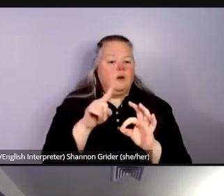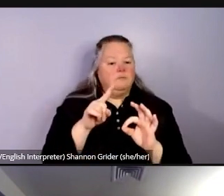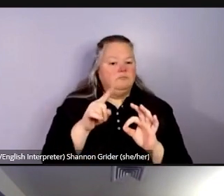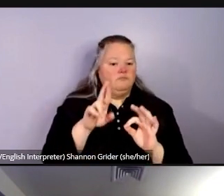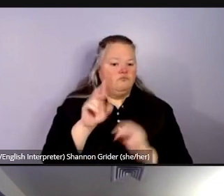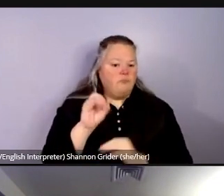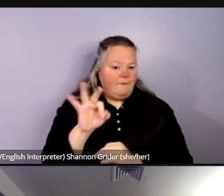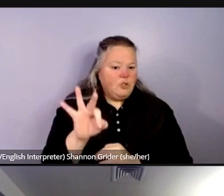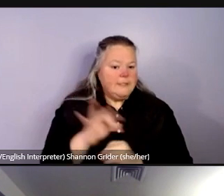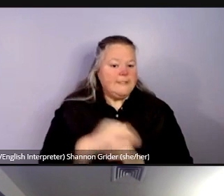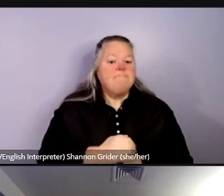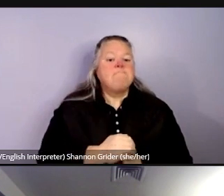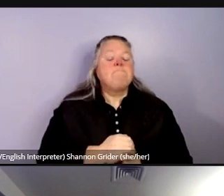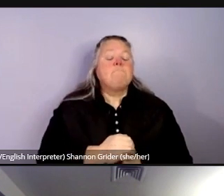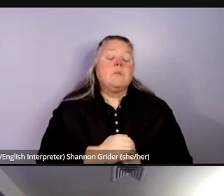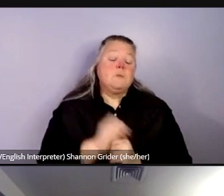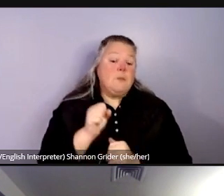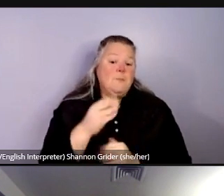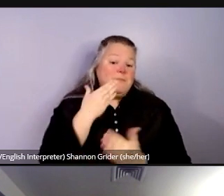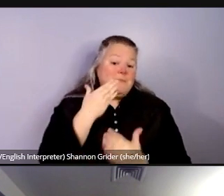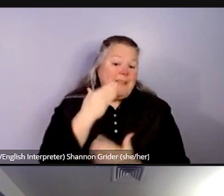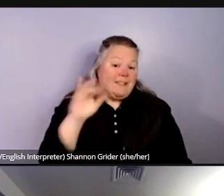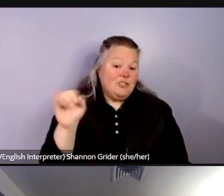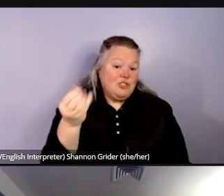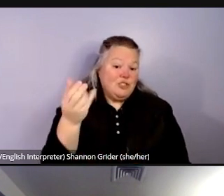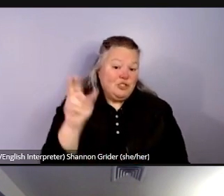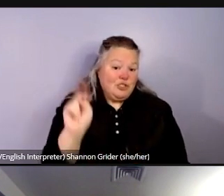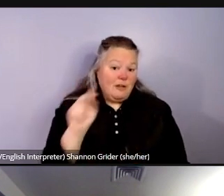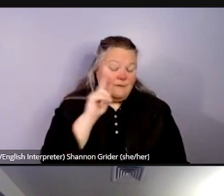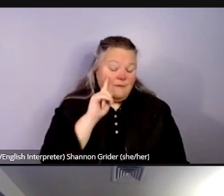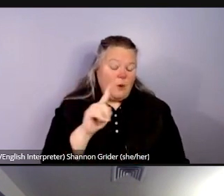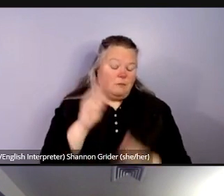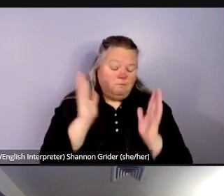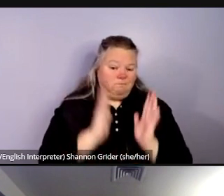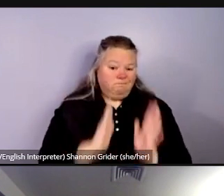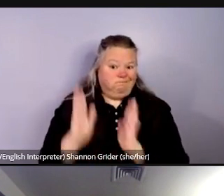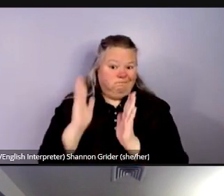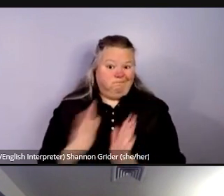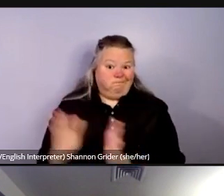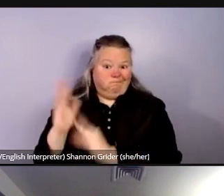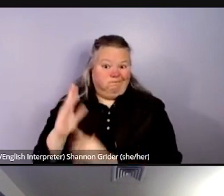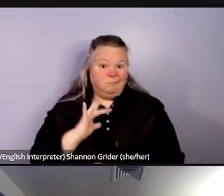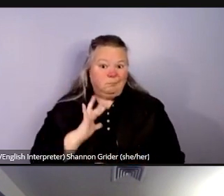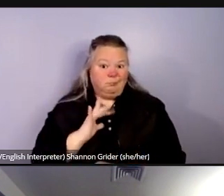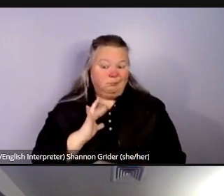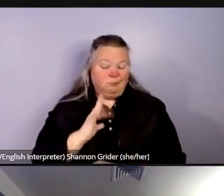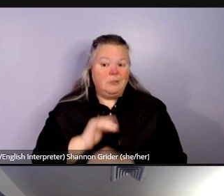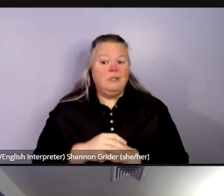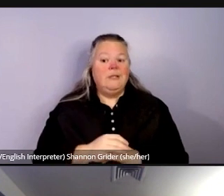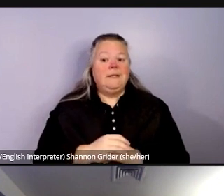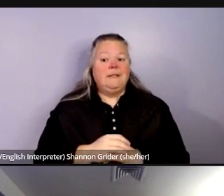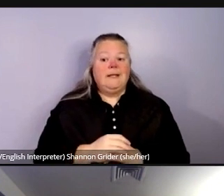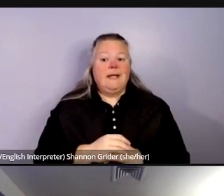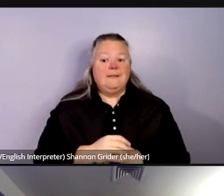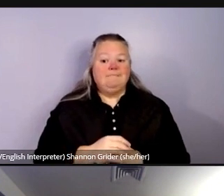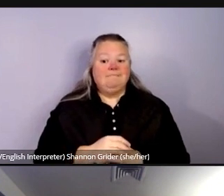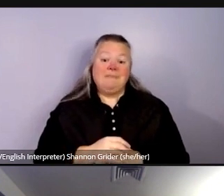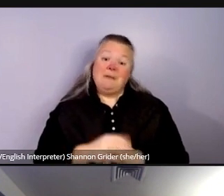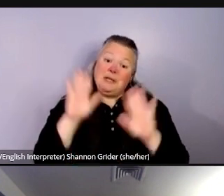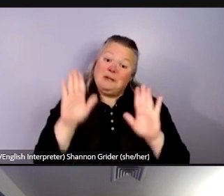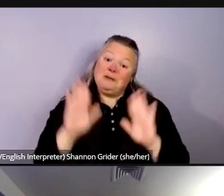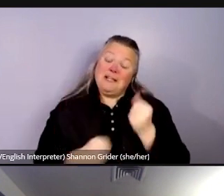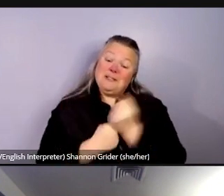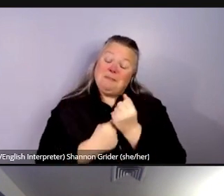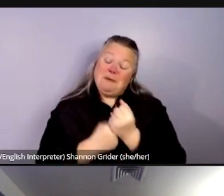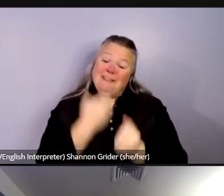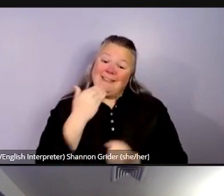to reference. So thanks to John for being super organized and being a great support in that